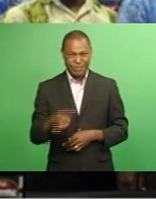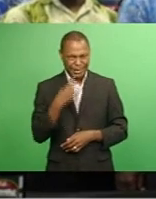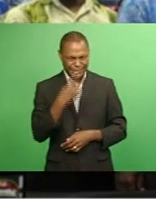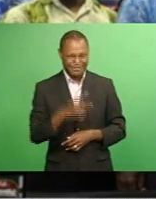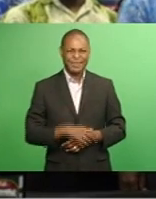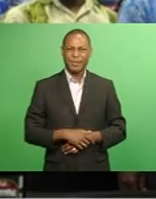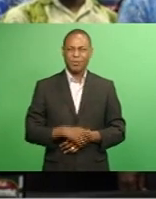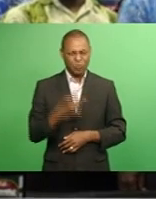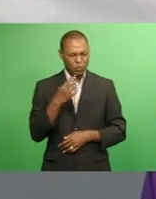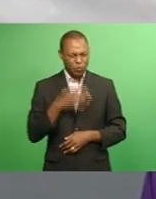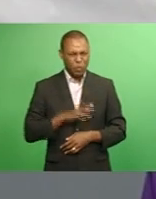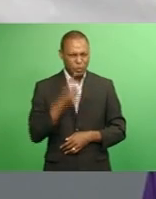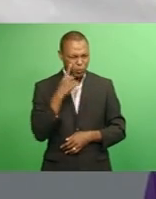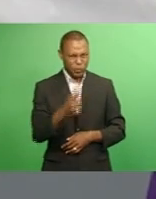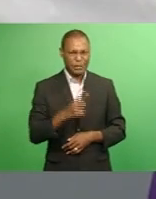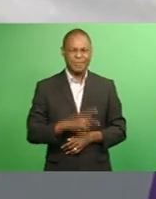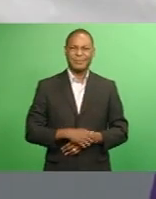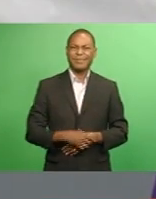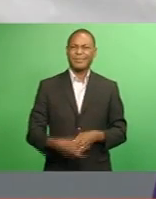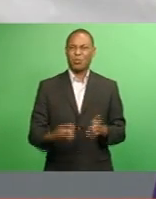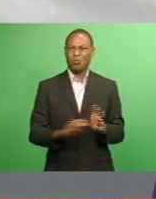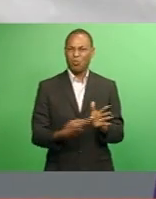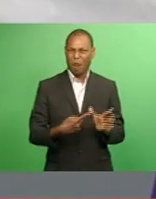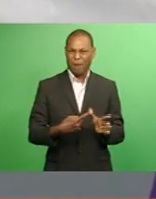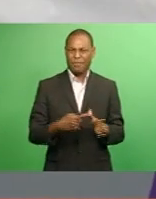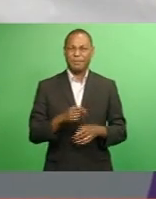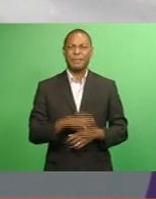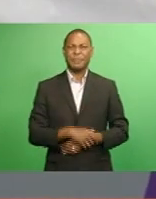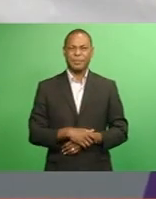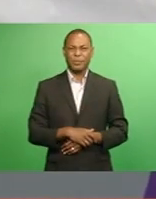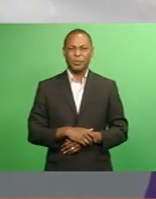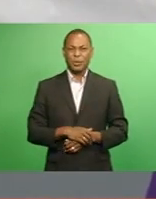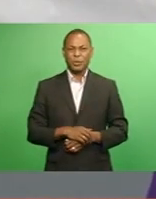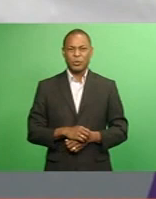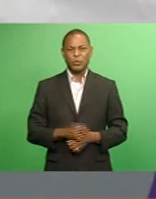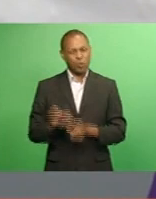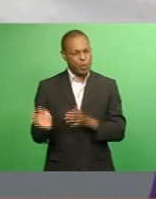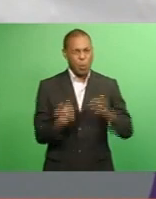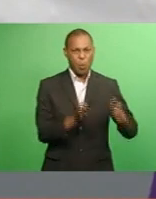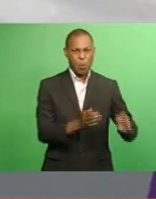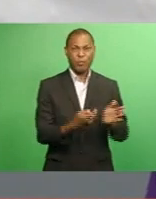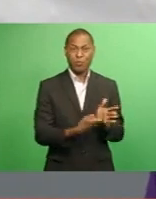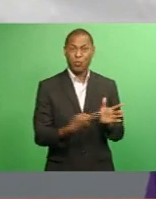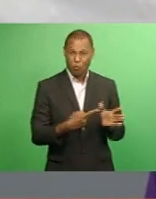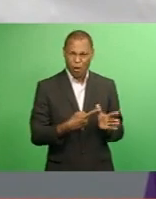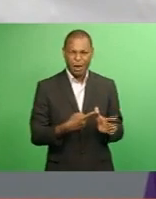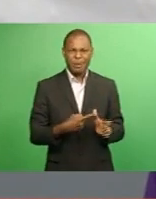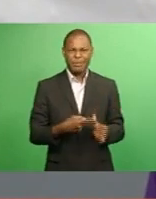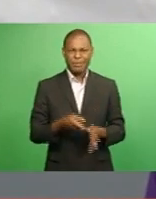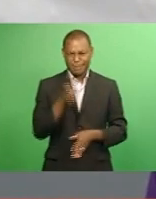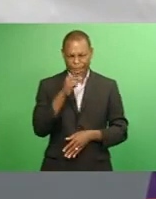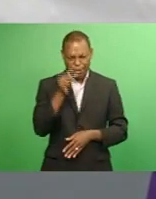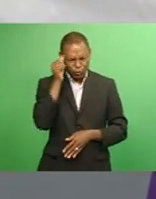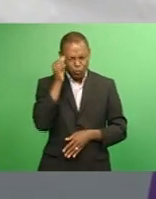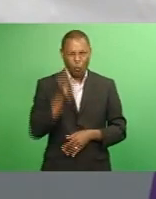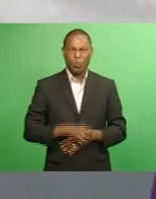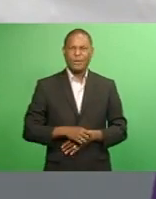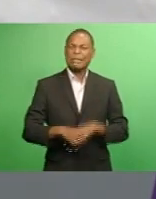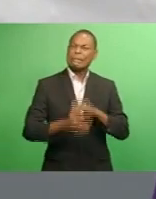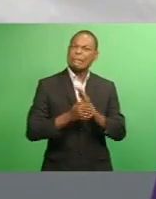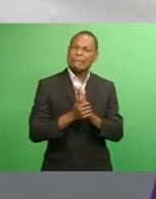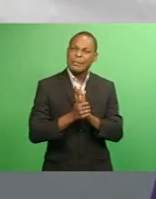Ra province. By taking the sponsorship to Ra, we'll be able to identify a lot of raw talents